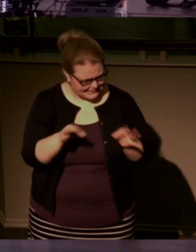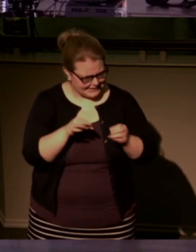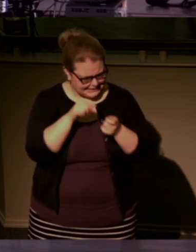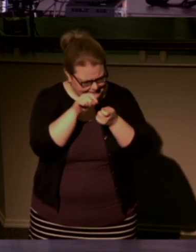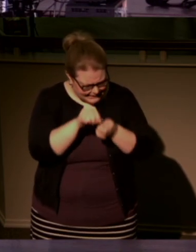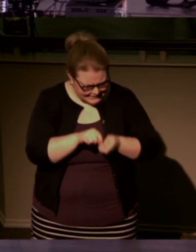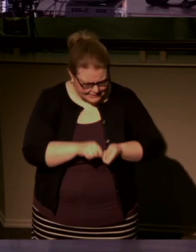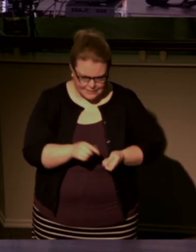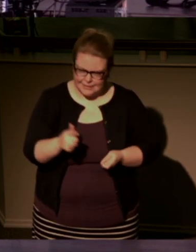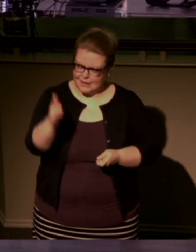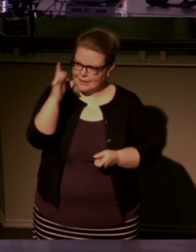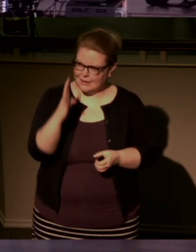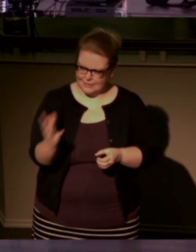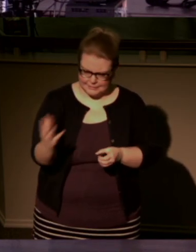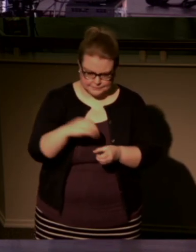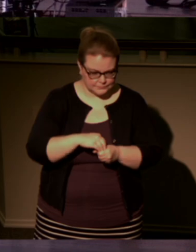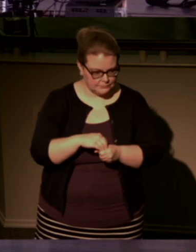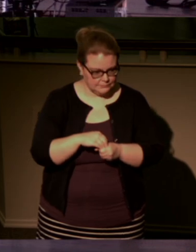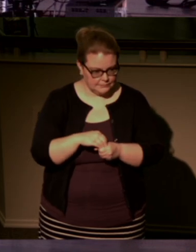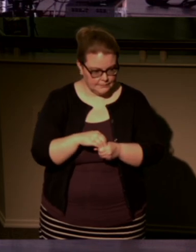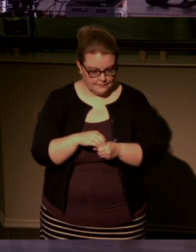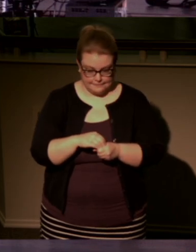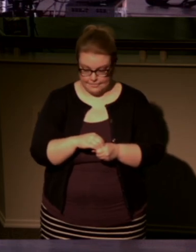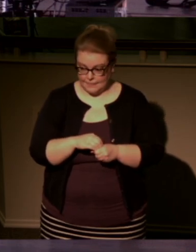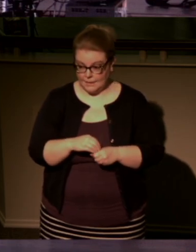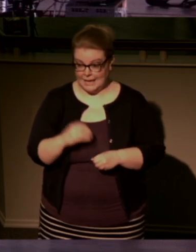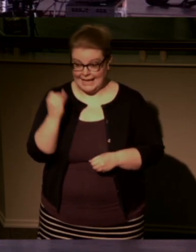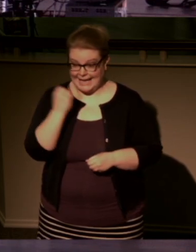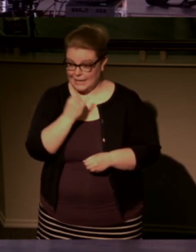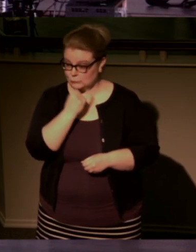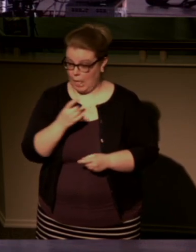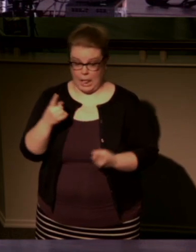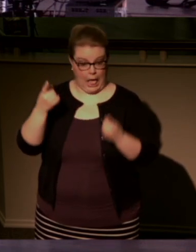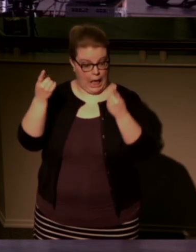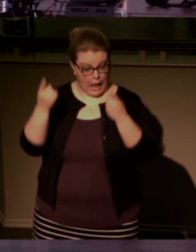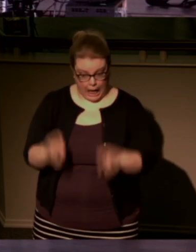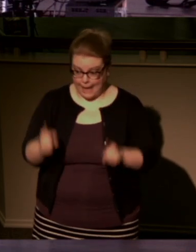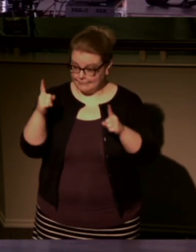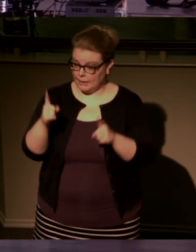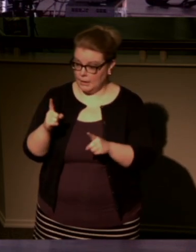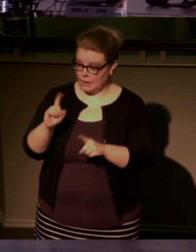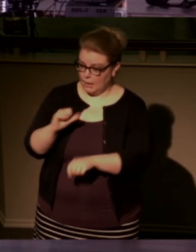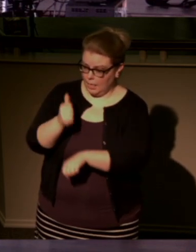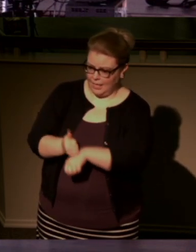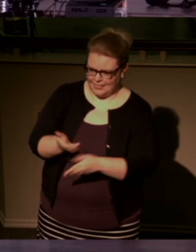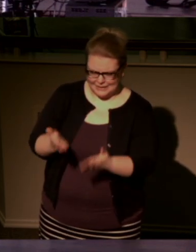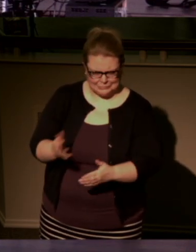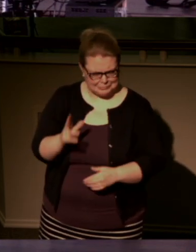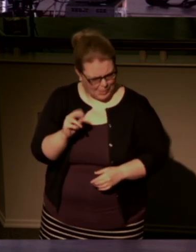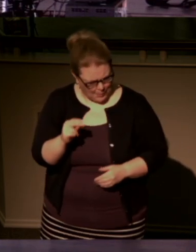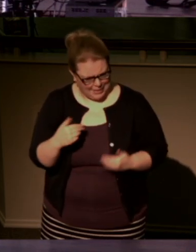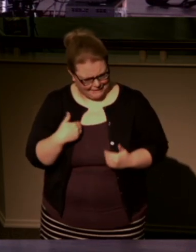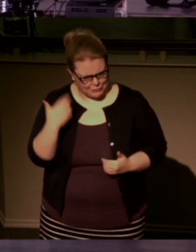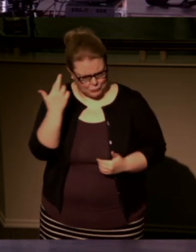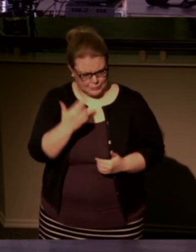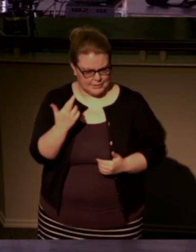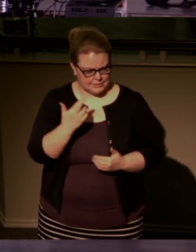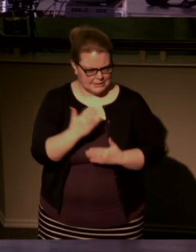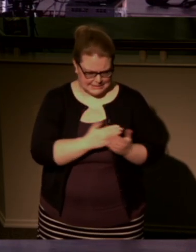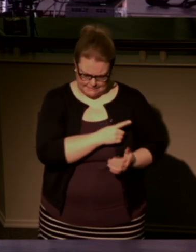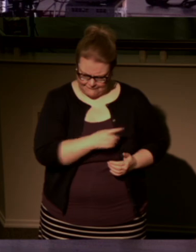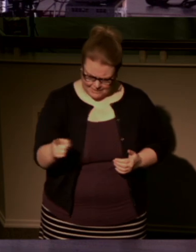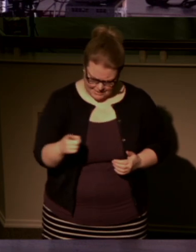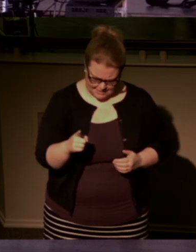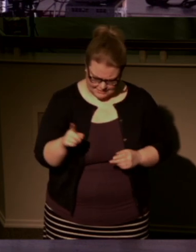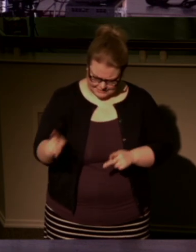from God. They didn't get here by mistake, folks. And some of us, when we're in the heart of a trial, we need to take a breath